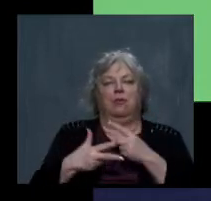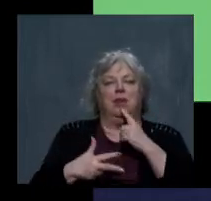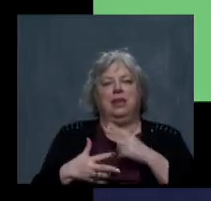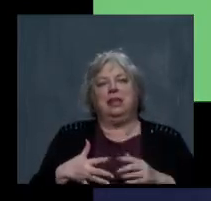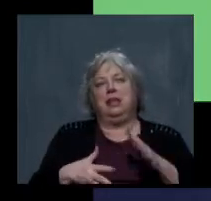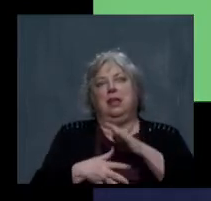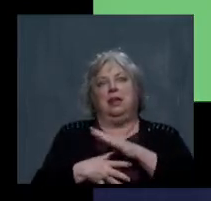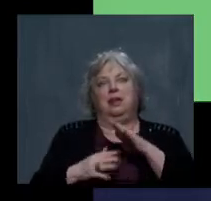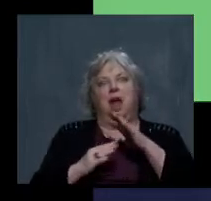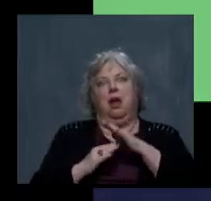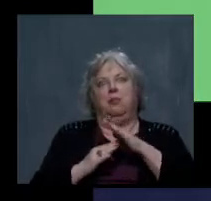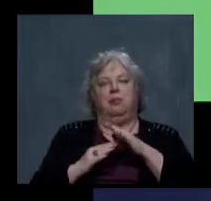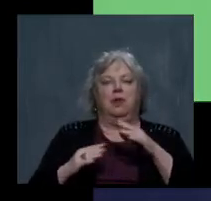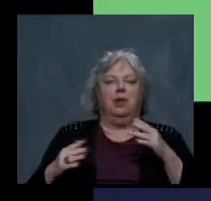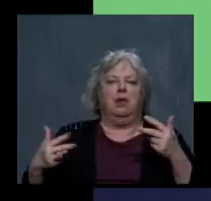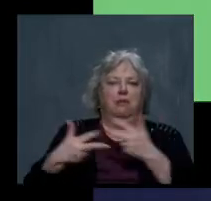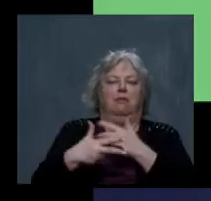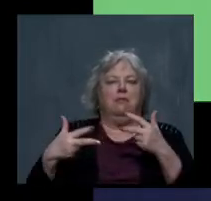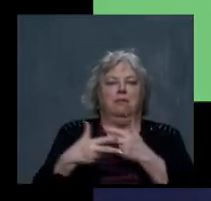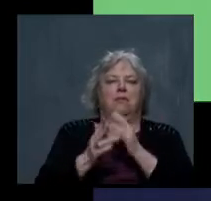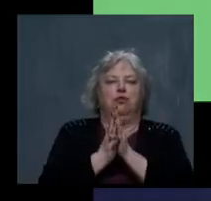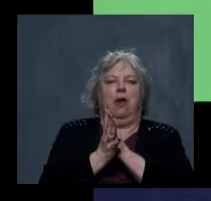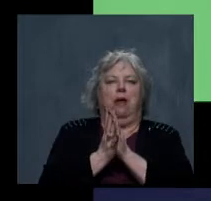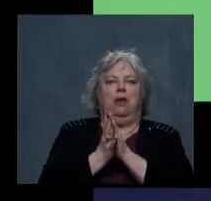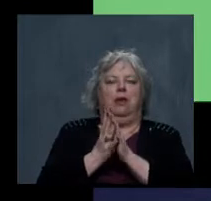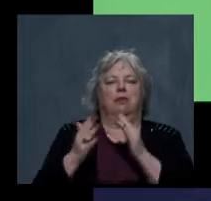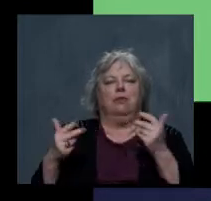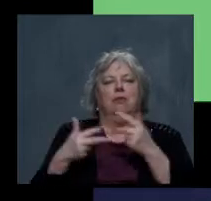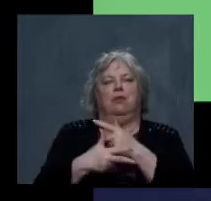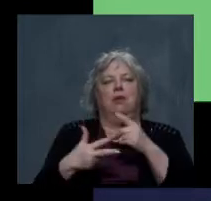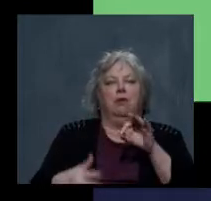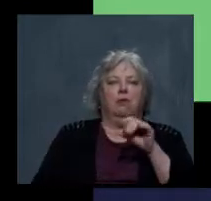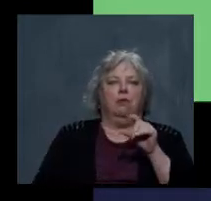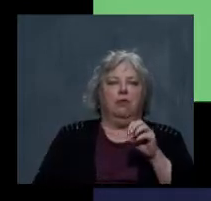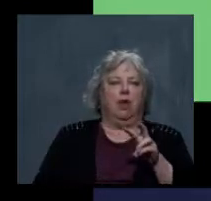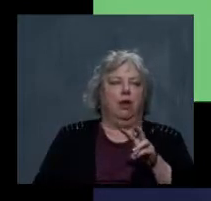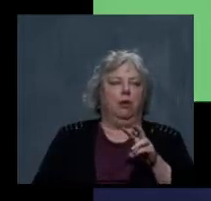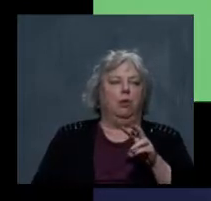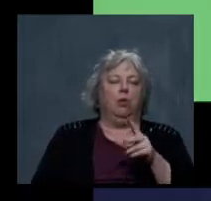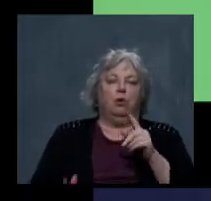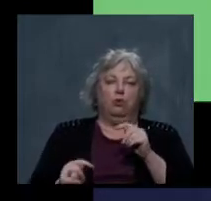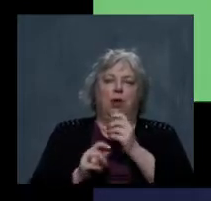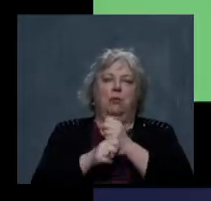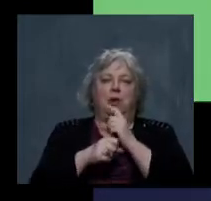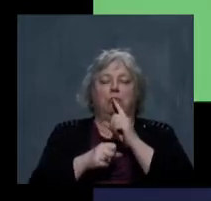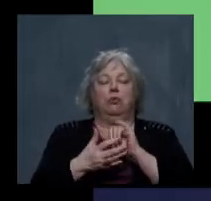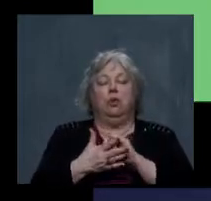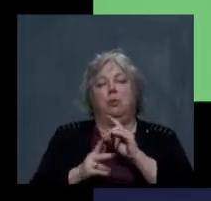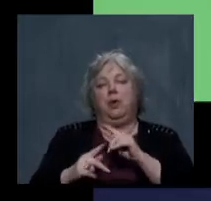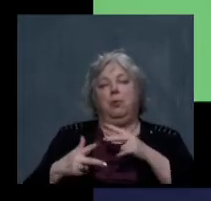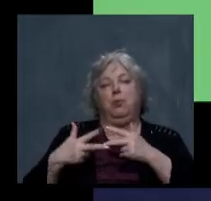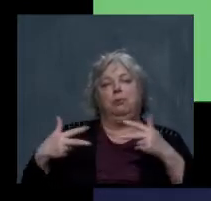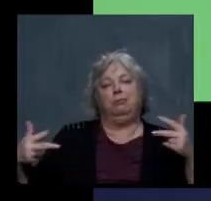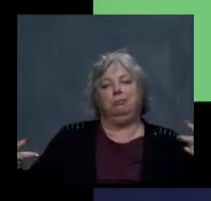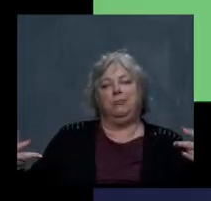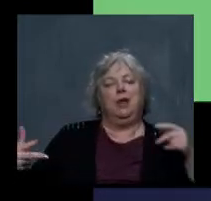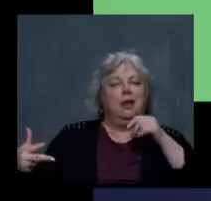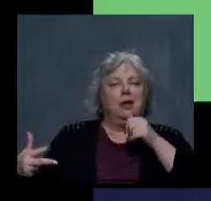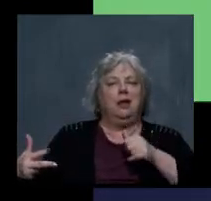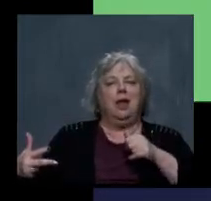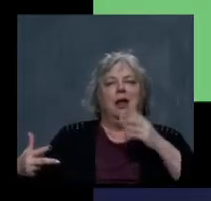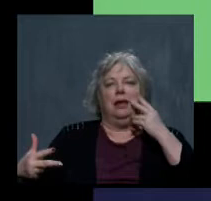And we try to make sure that they're not experiencing, you know, significant delay